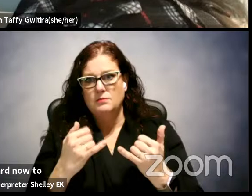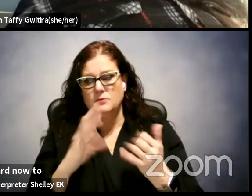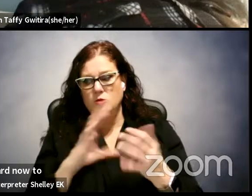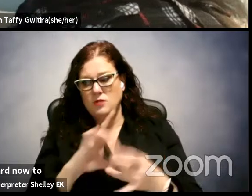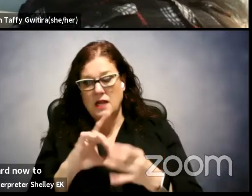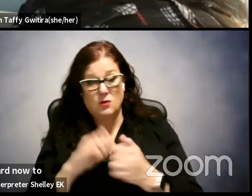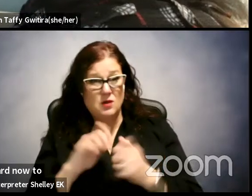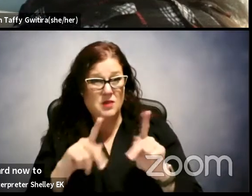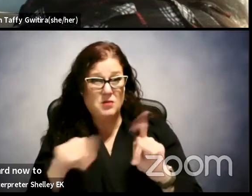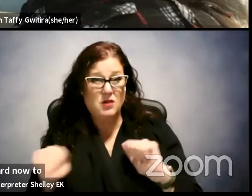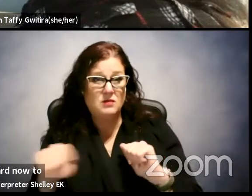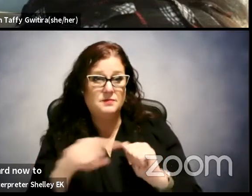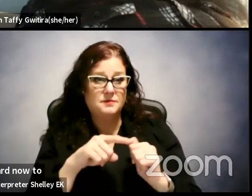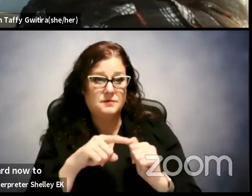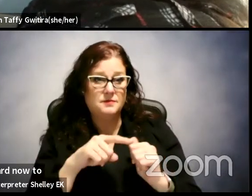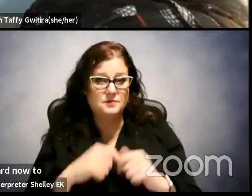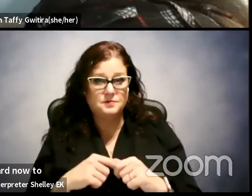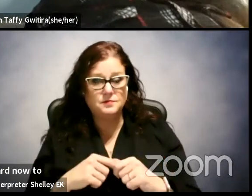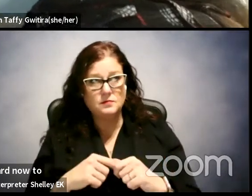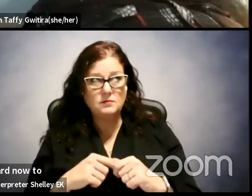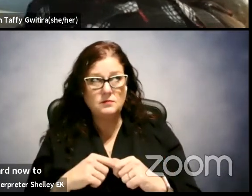people